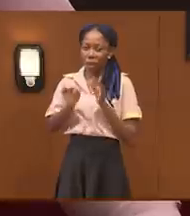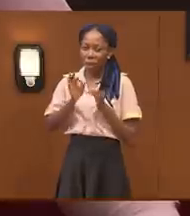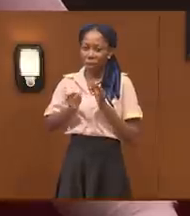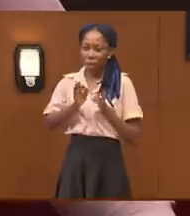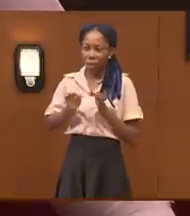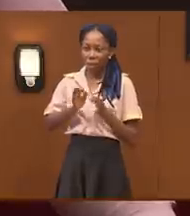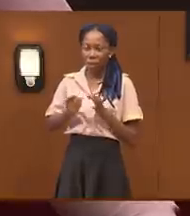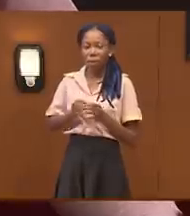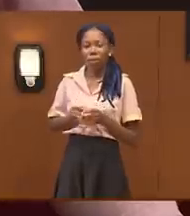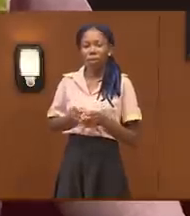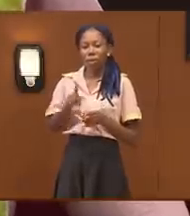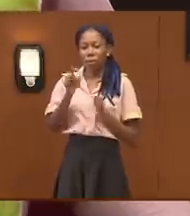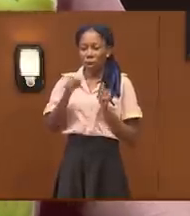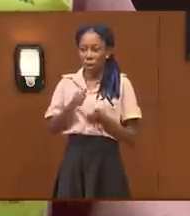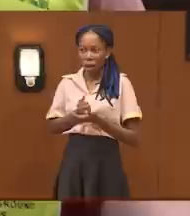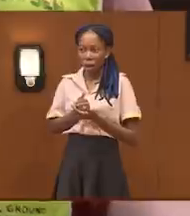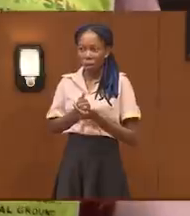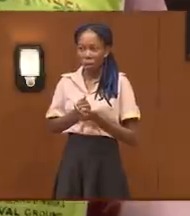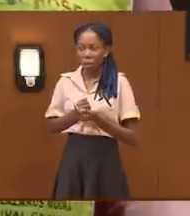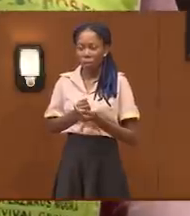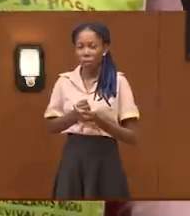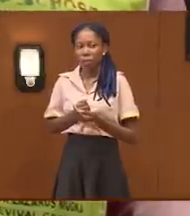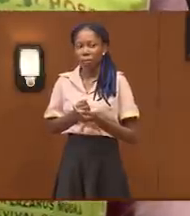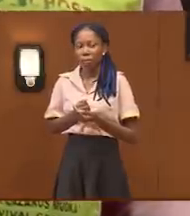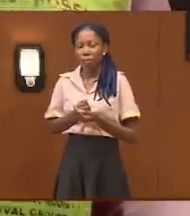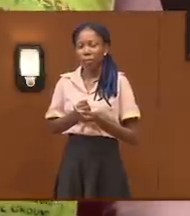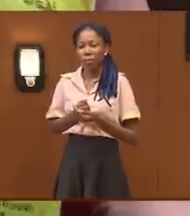if it may even restart that